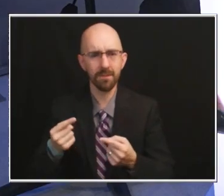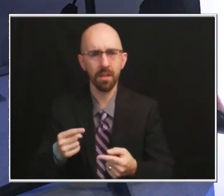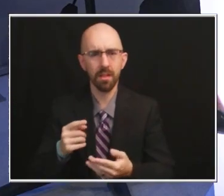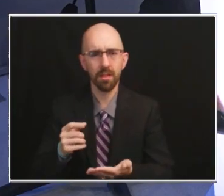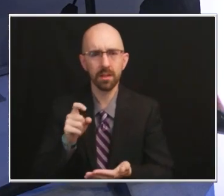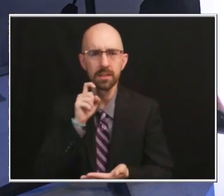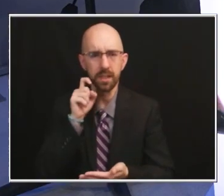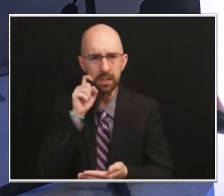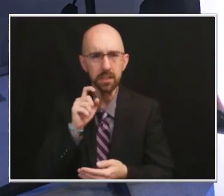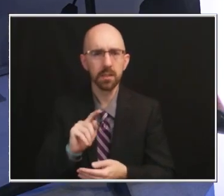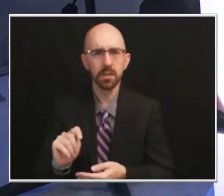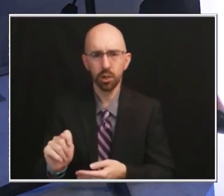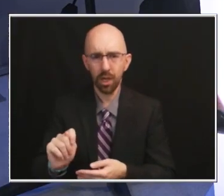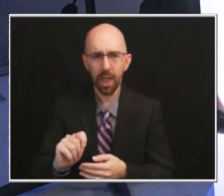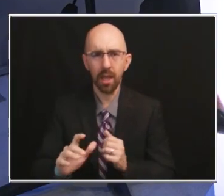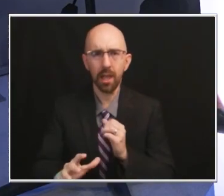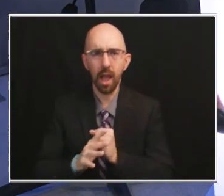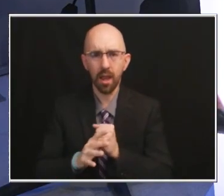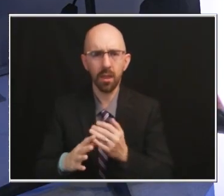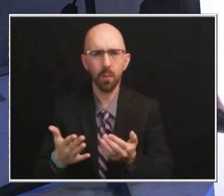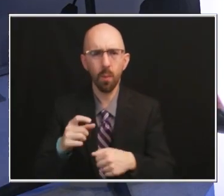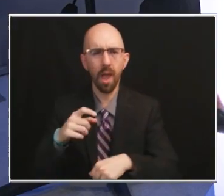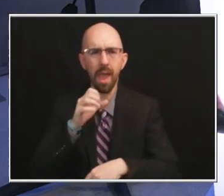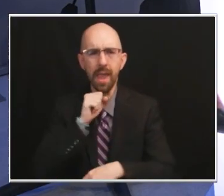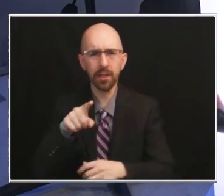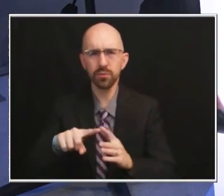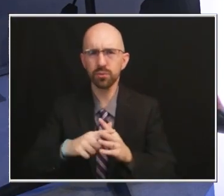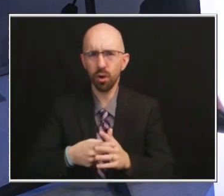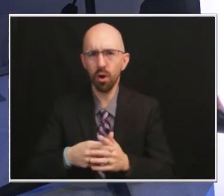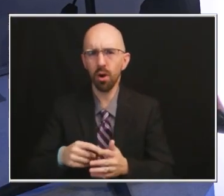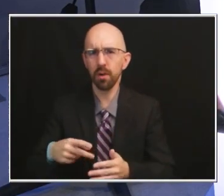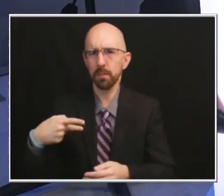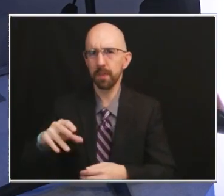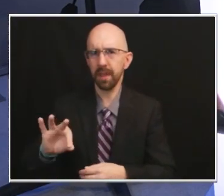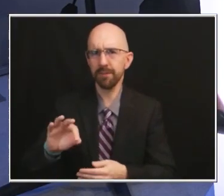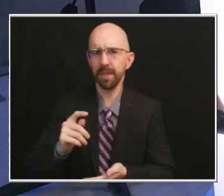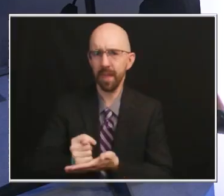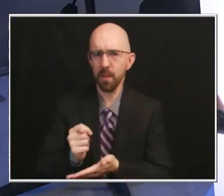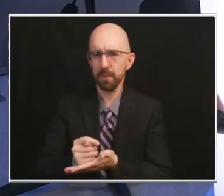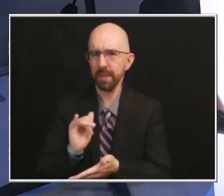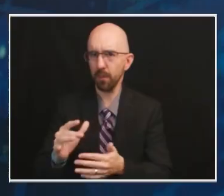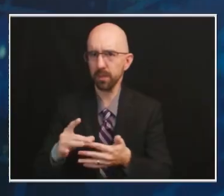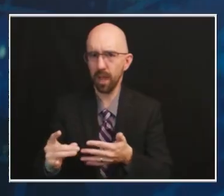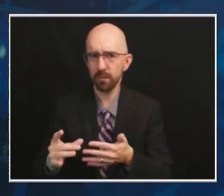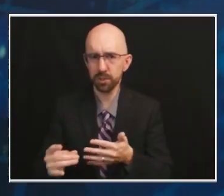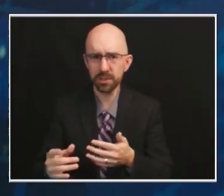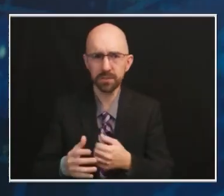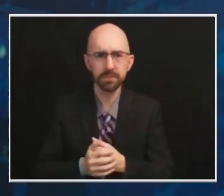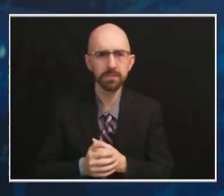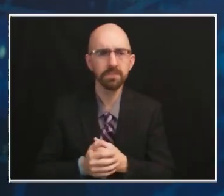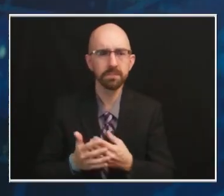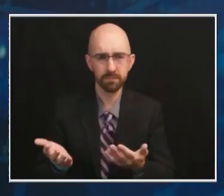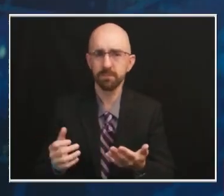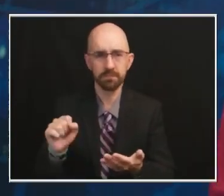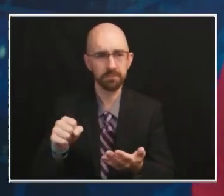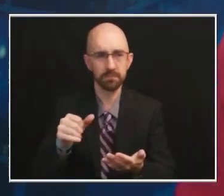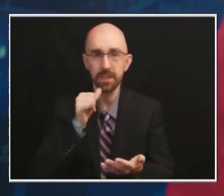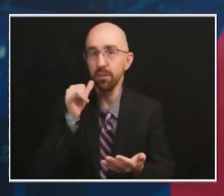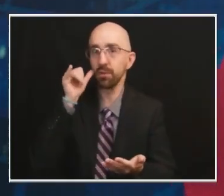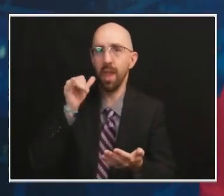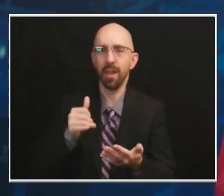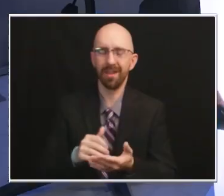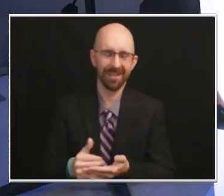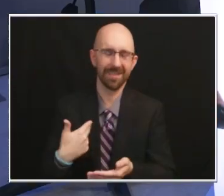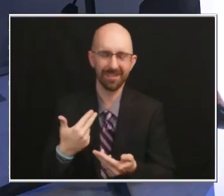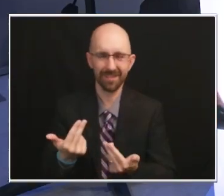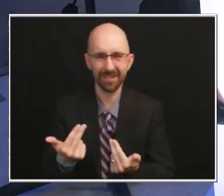urinary incontinence. At what age did you discover pelvic floor therapy was an option? Yesterday, no. But you're